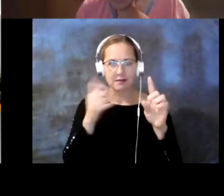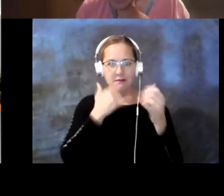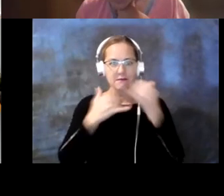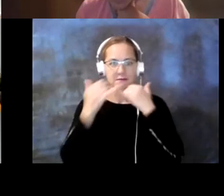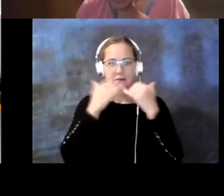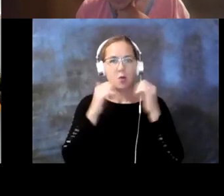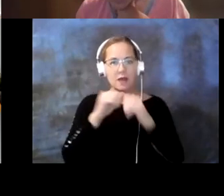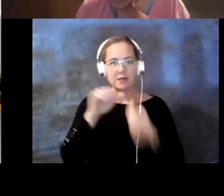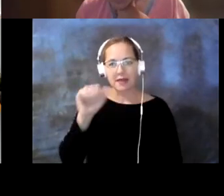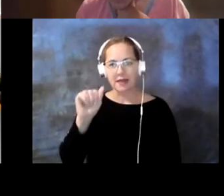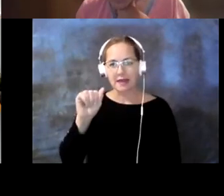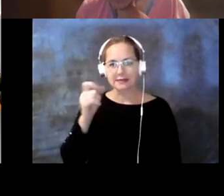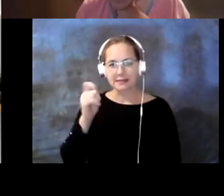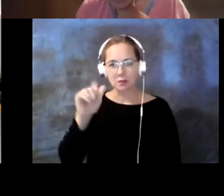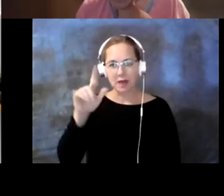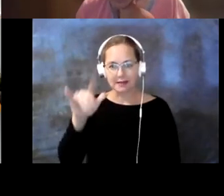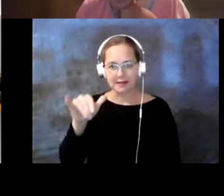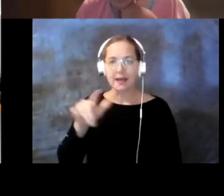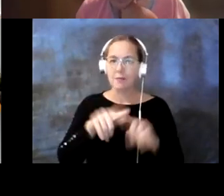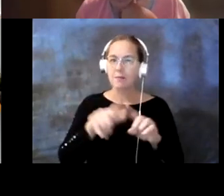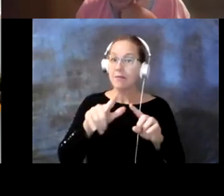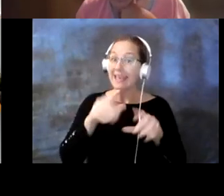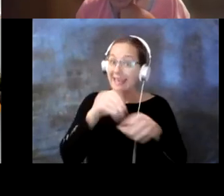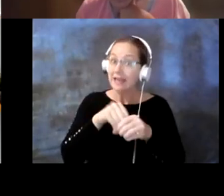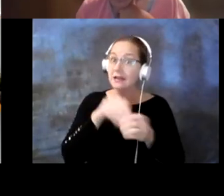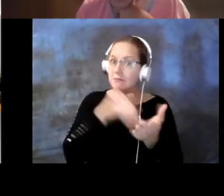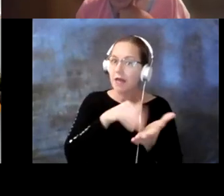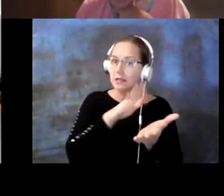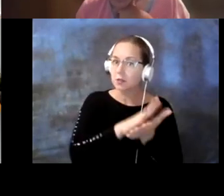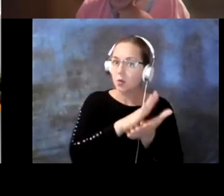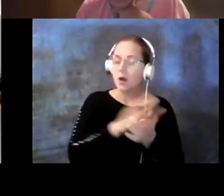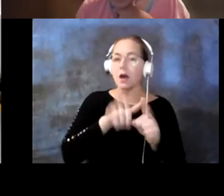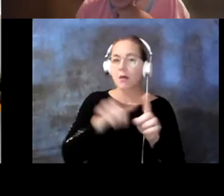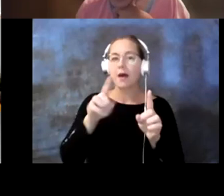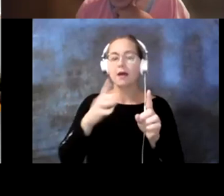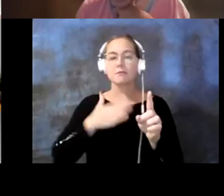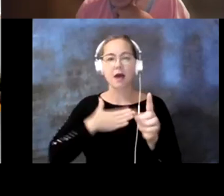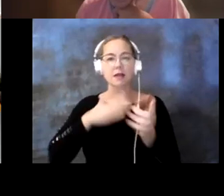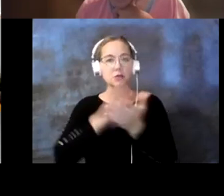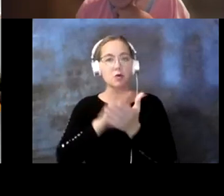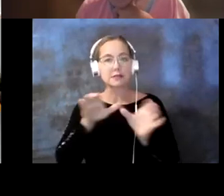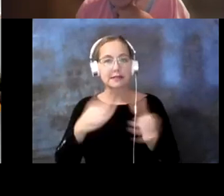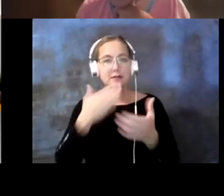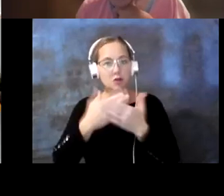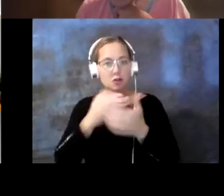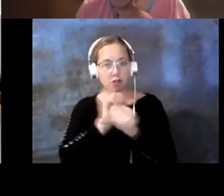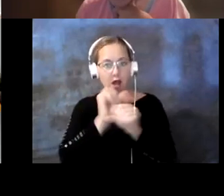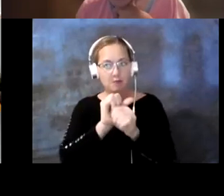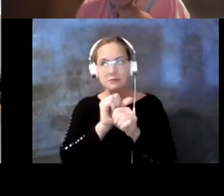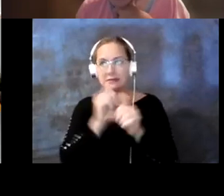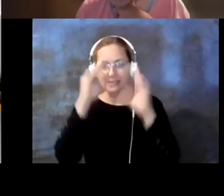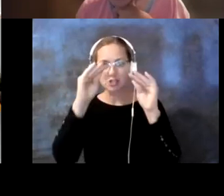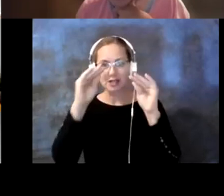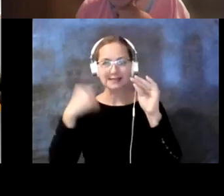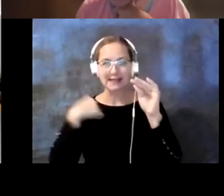do feel that my school has done a decent job of teaching us how to ask respectful questions around sex and sexuality